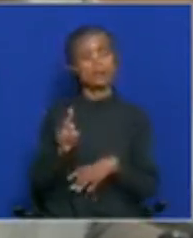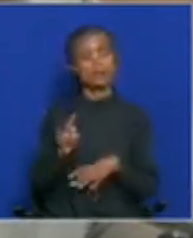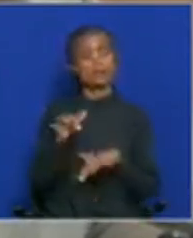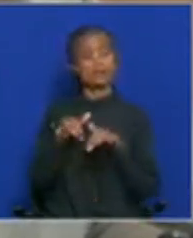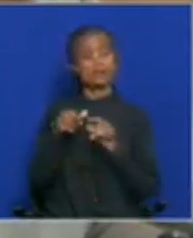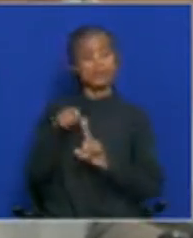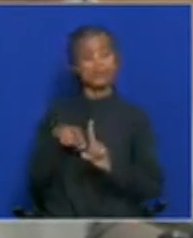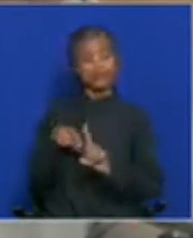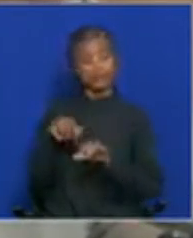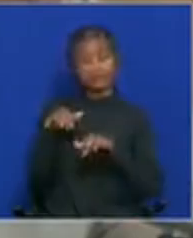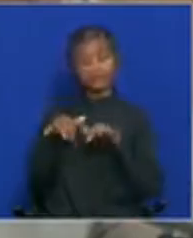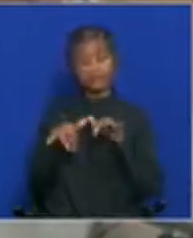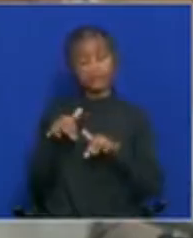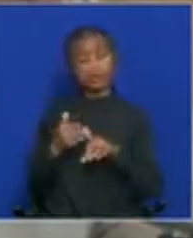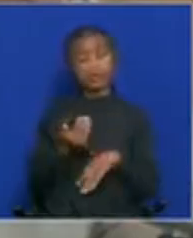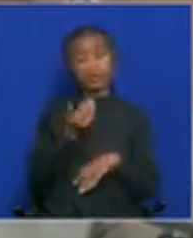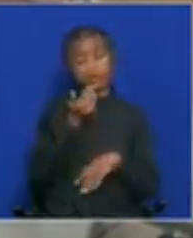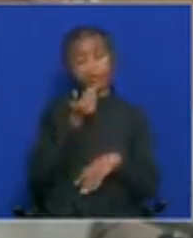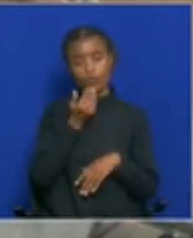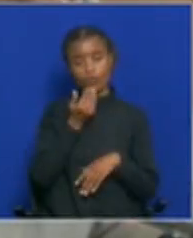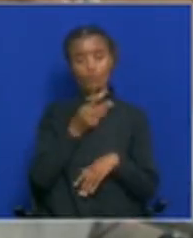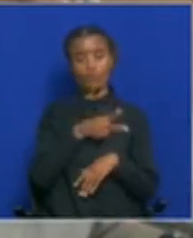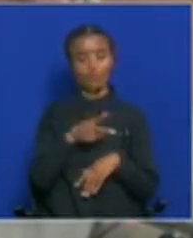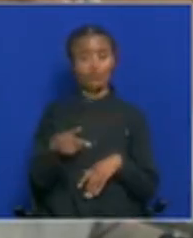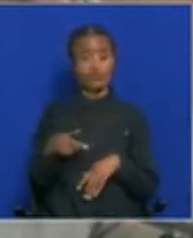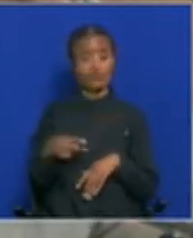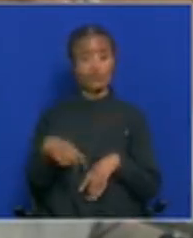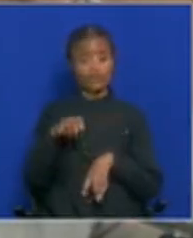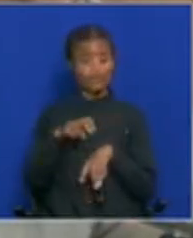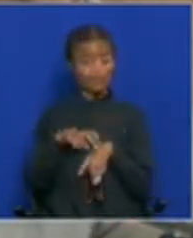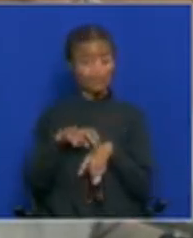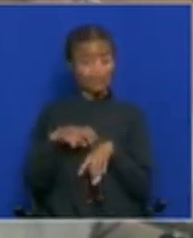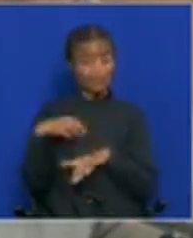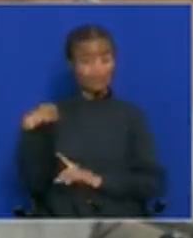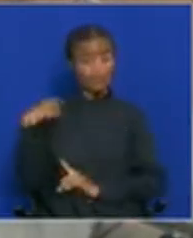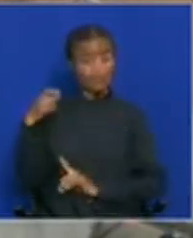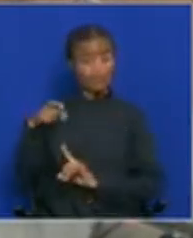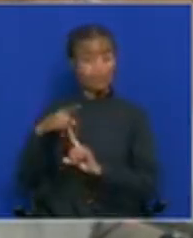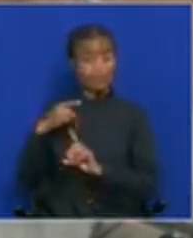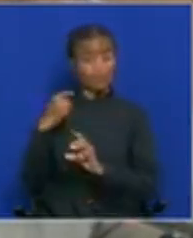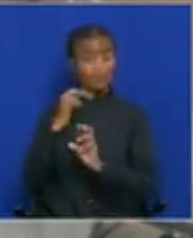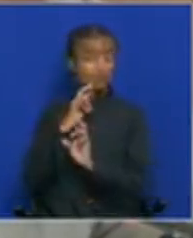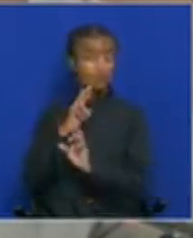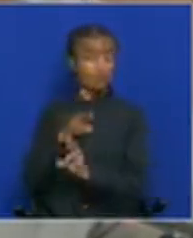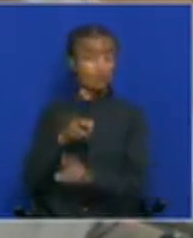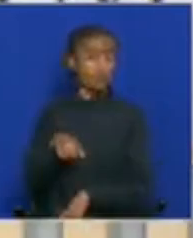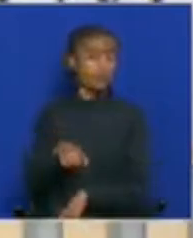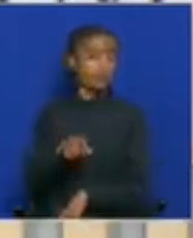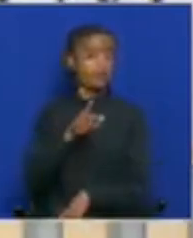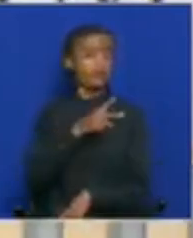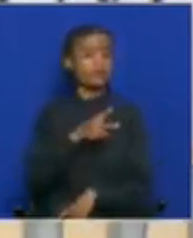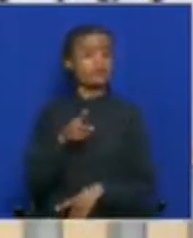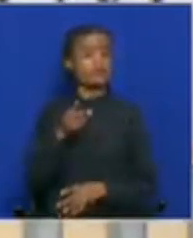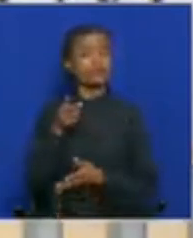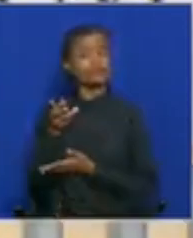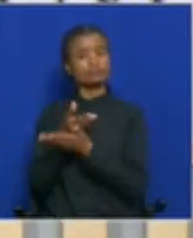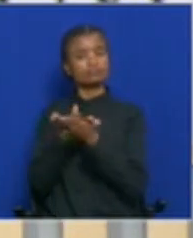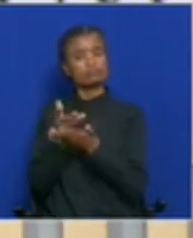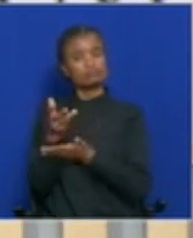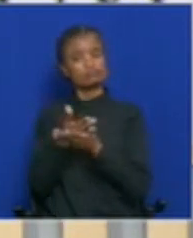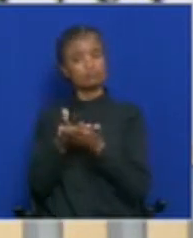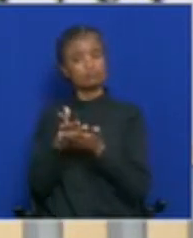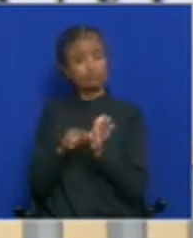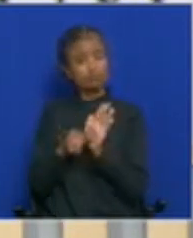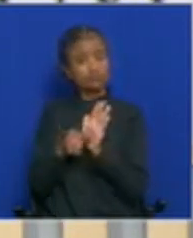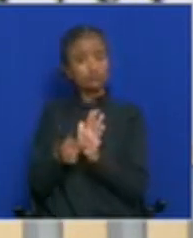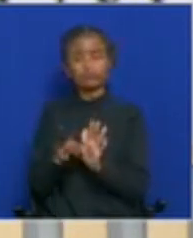and whether the correspondence Yeah. showed where all of this came from. No apologies for that. Please look